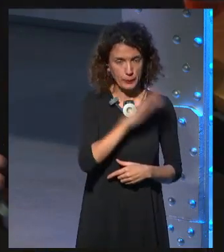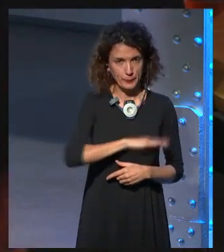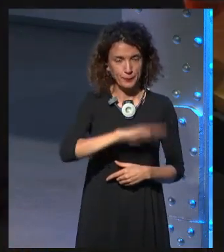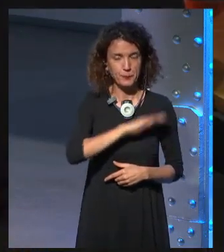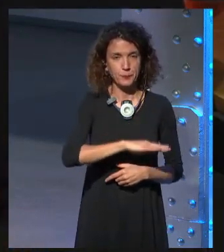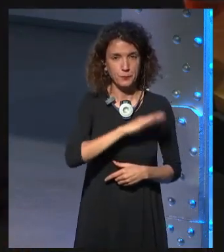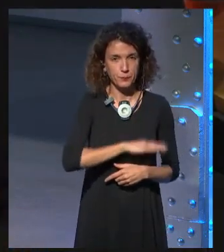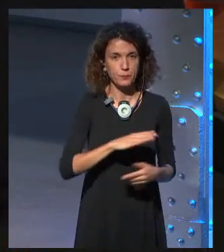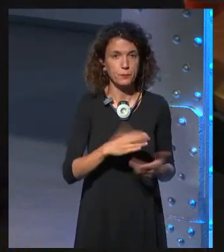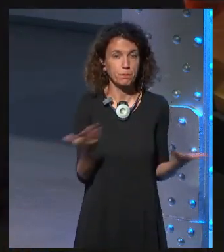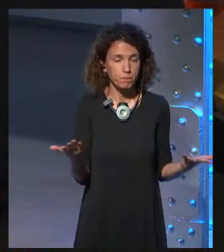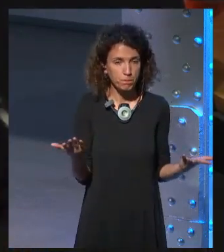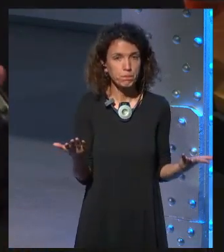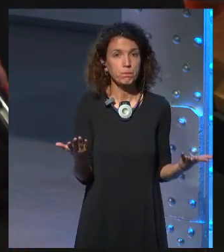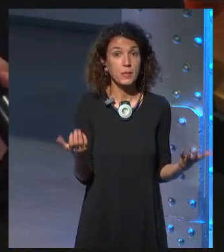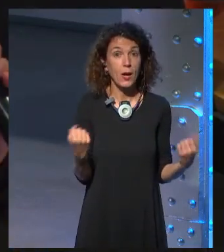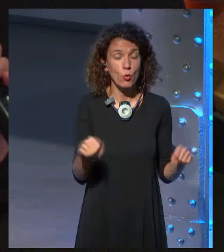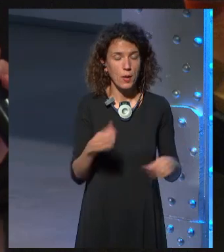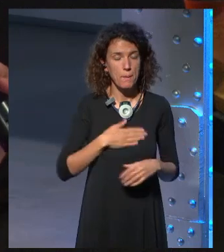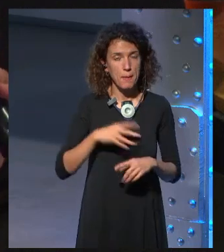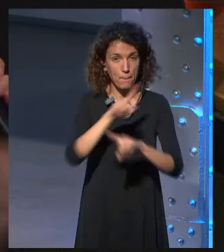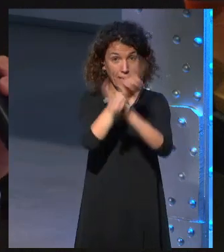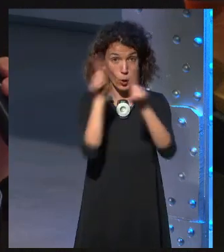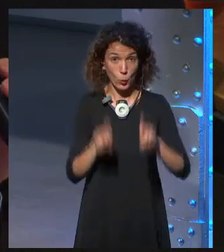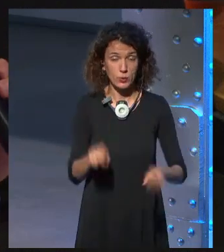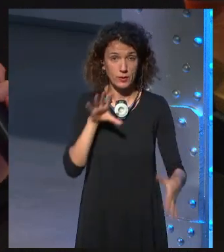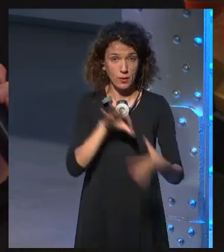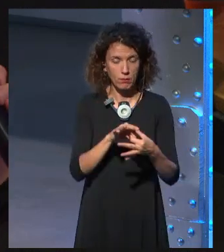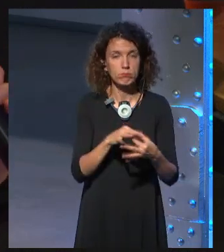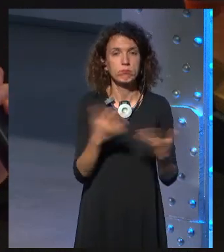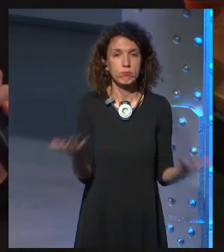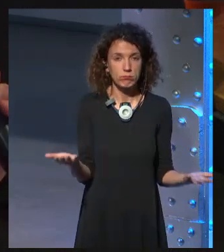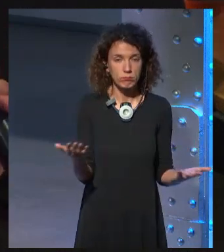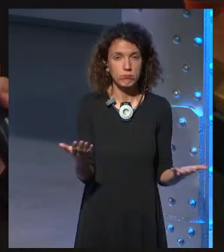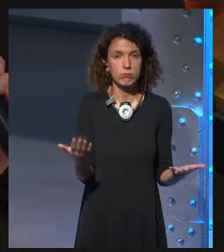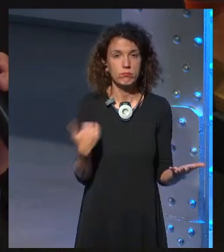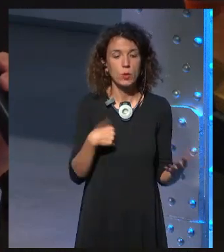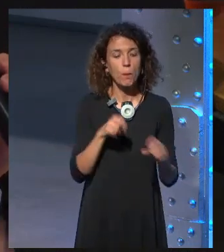interesting discussion. Anyway, my question